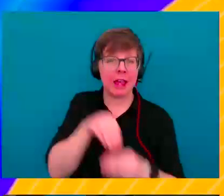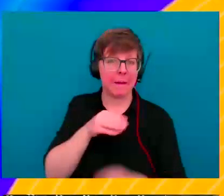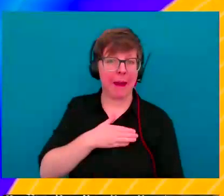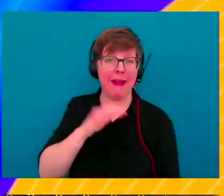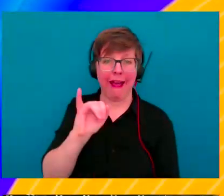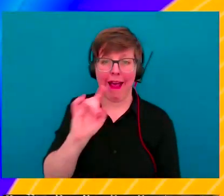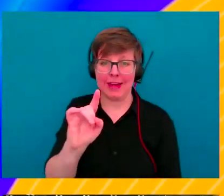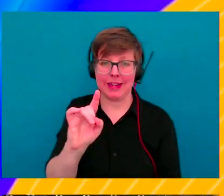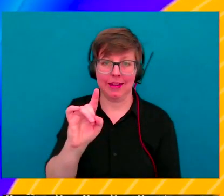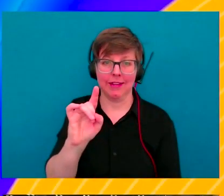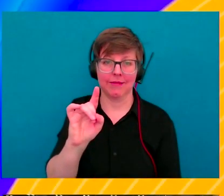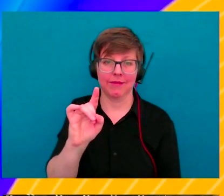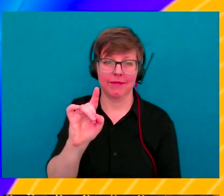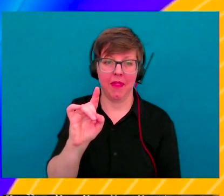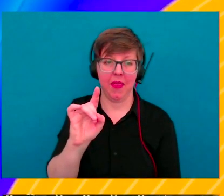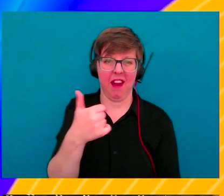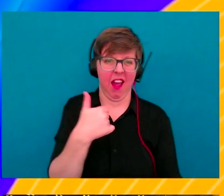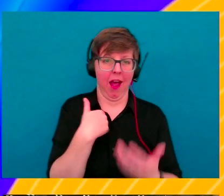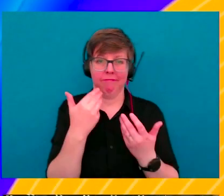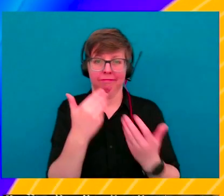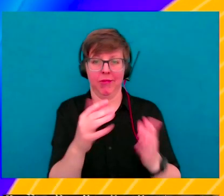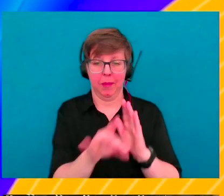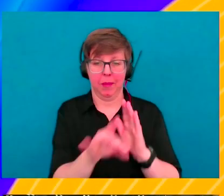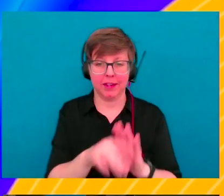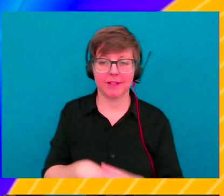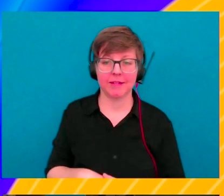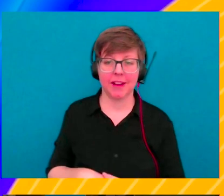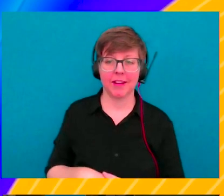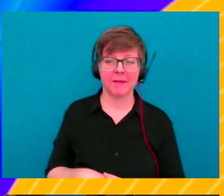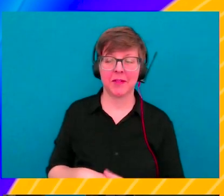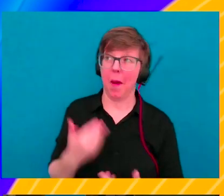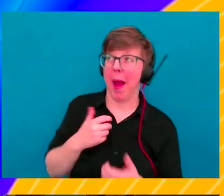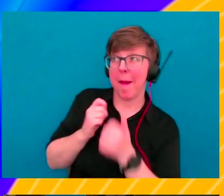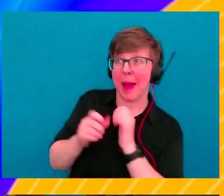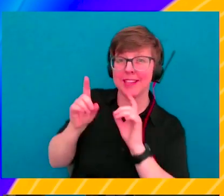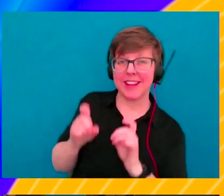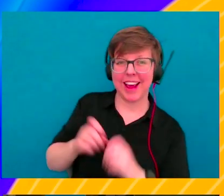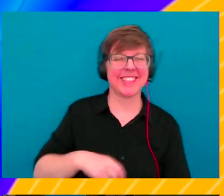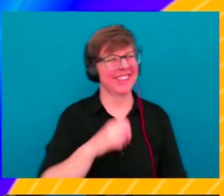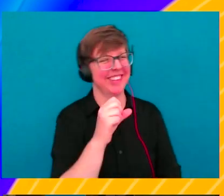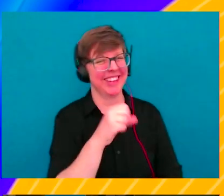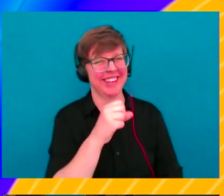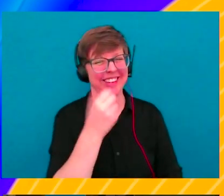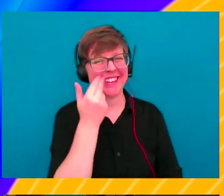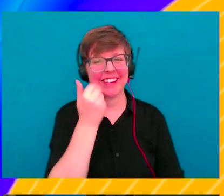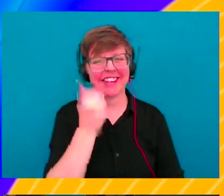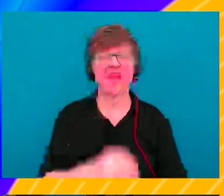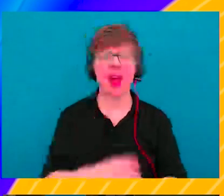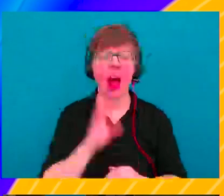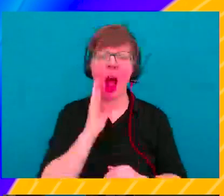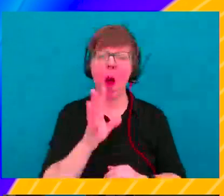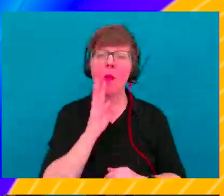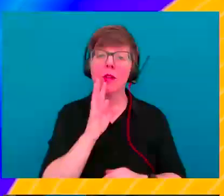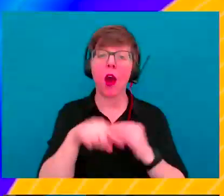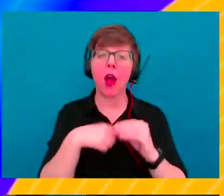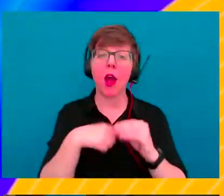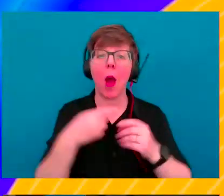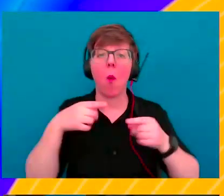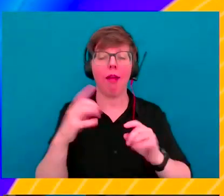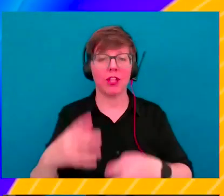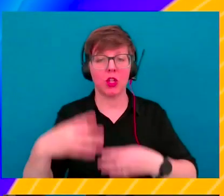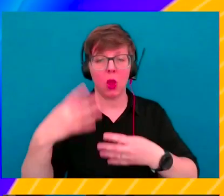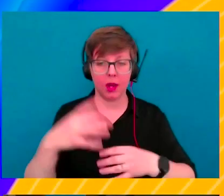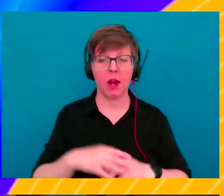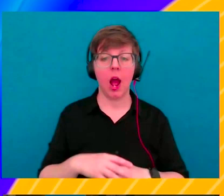Harry's test. Yes, very good. Excellent. Exactly. We support multiple... What I'm doing here is... I'll talk about it as it's loading up here, but I'm going to clone this repository into our dev environment.